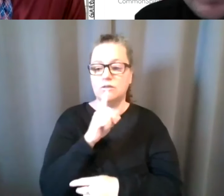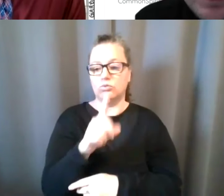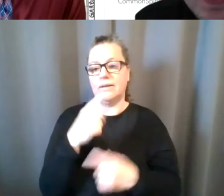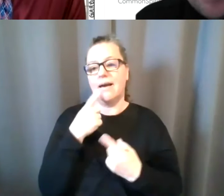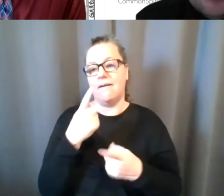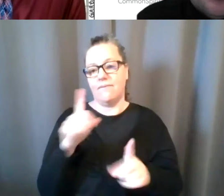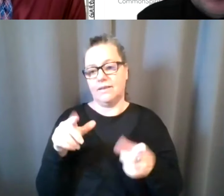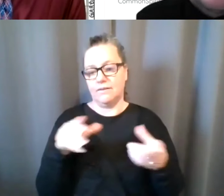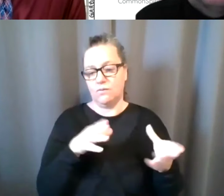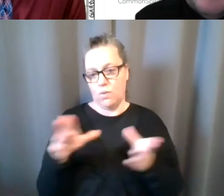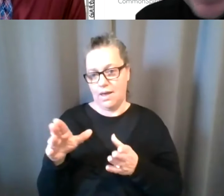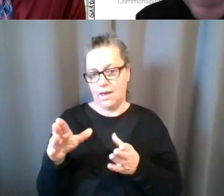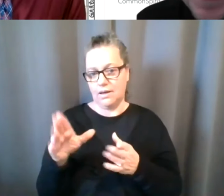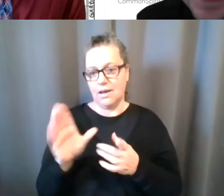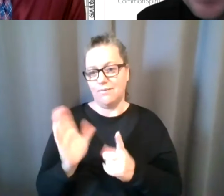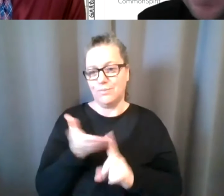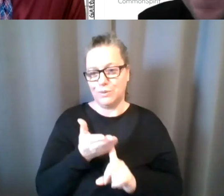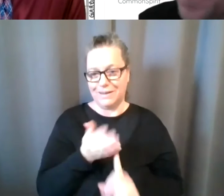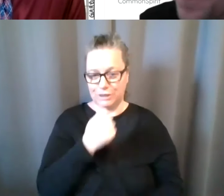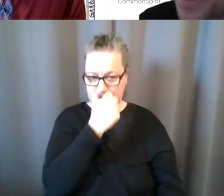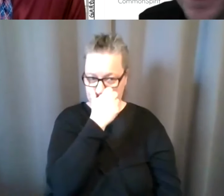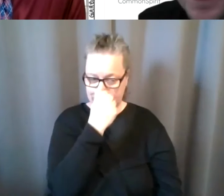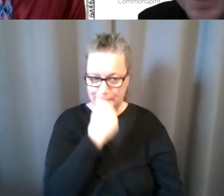of persuasion.